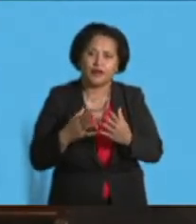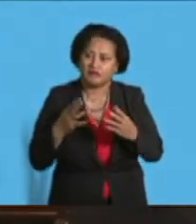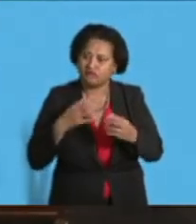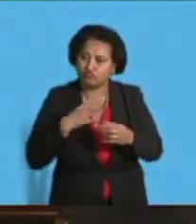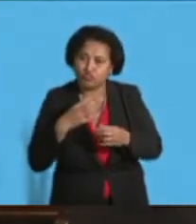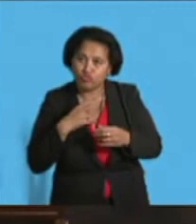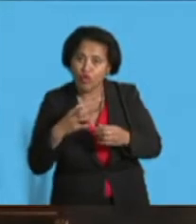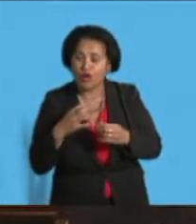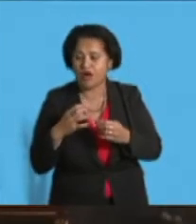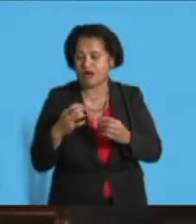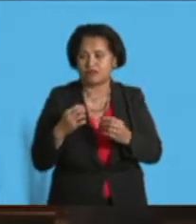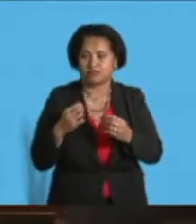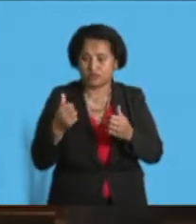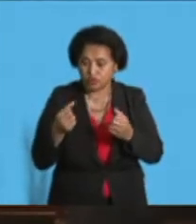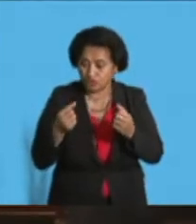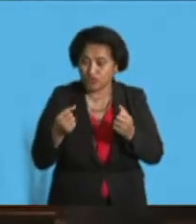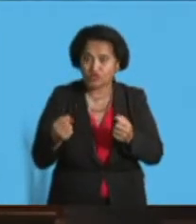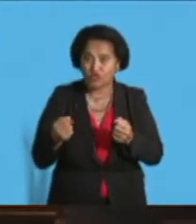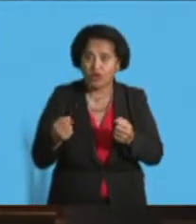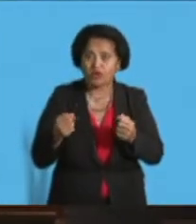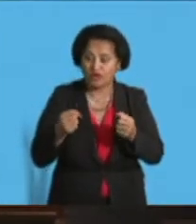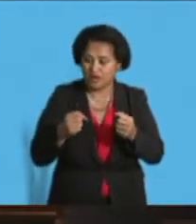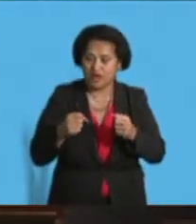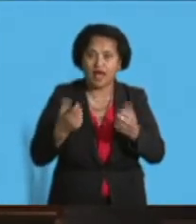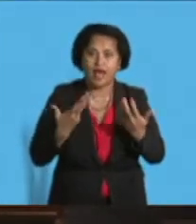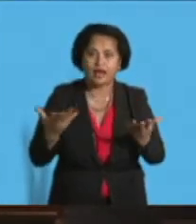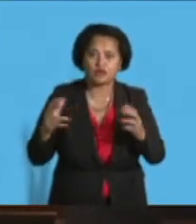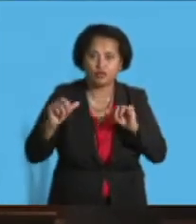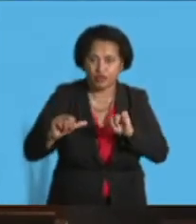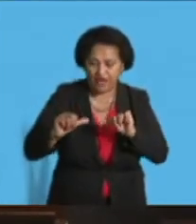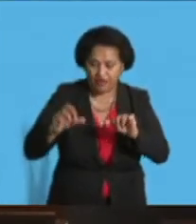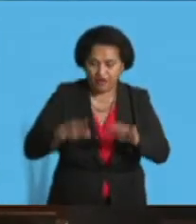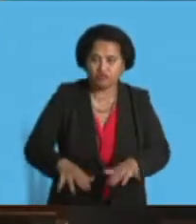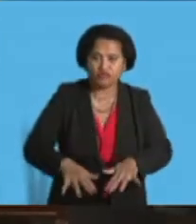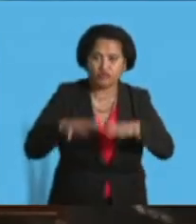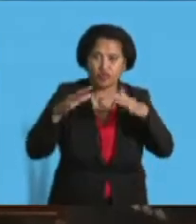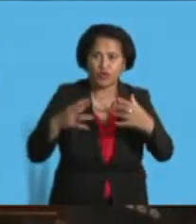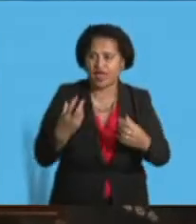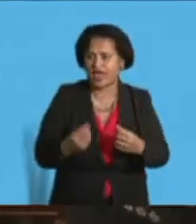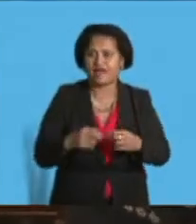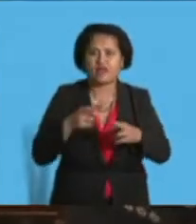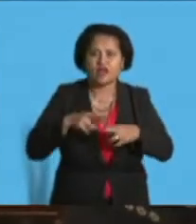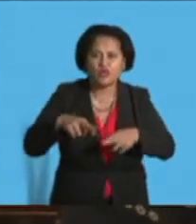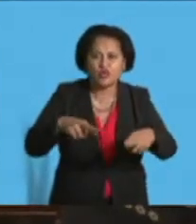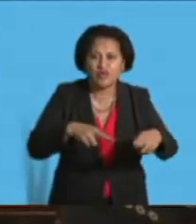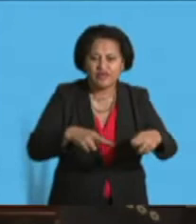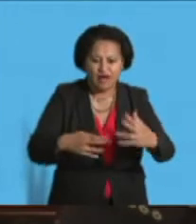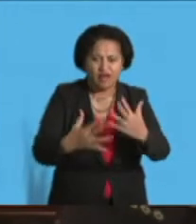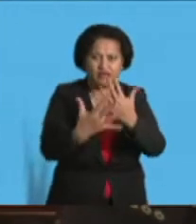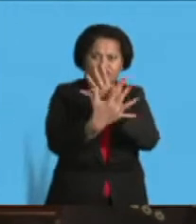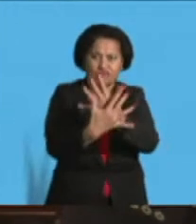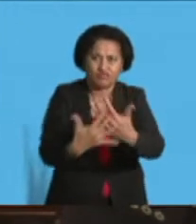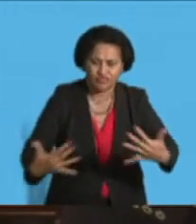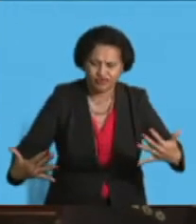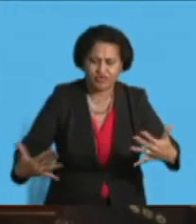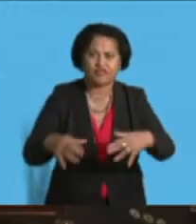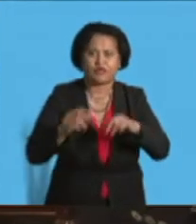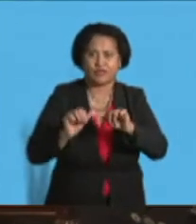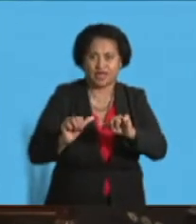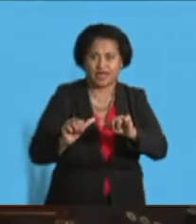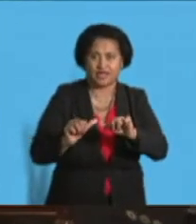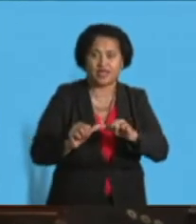flood management strategies, waterway dredging, river embankment and coastal management, Madam Speaker. Madam Speaker, for